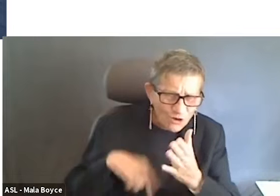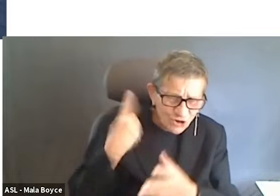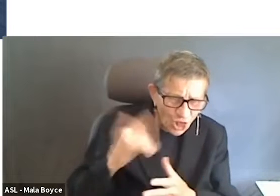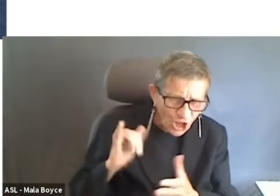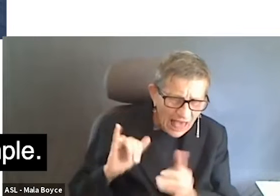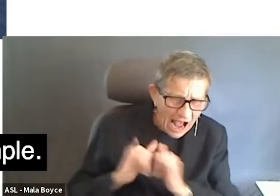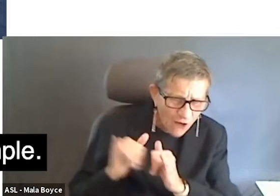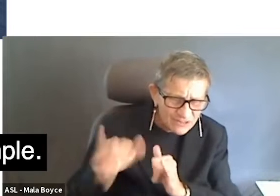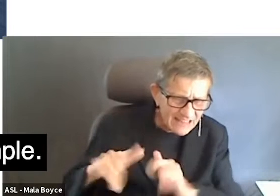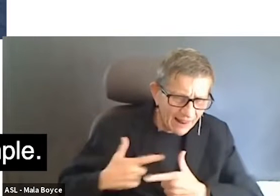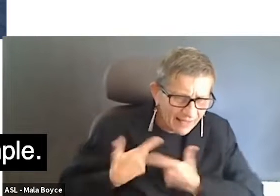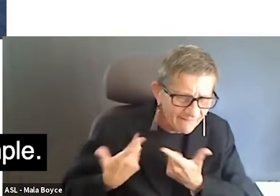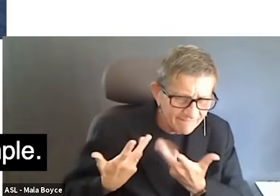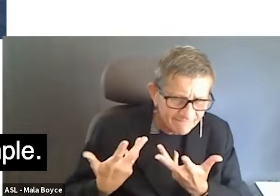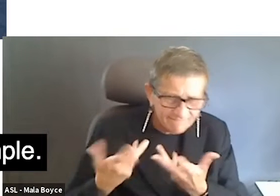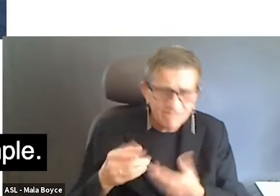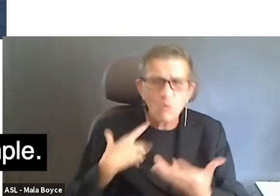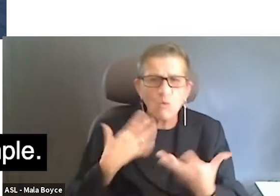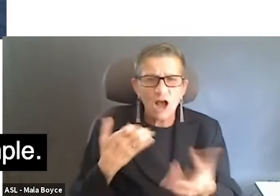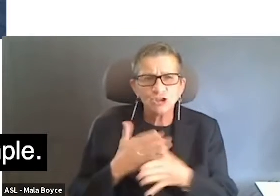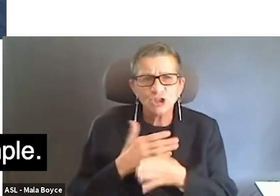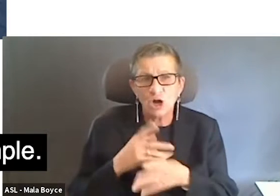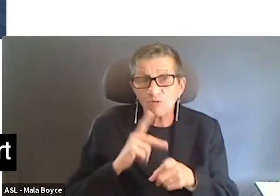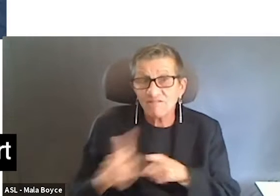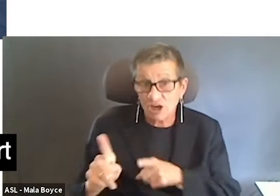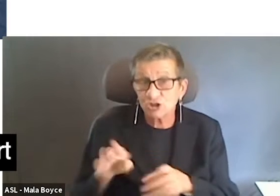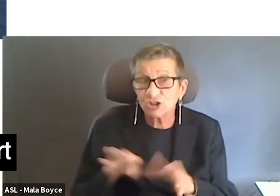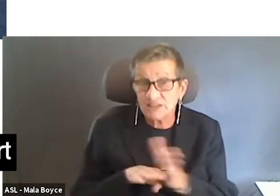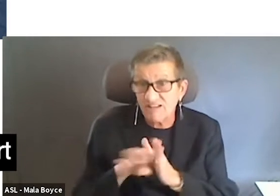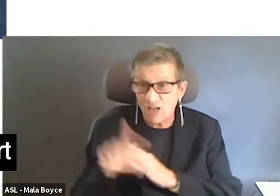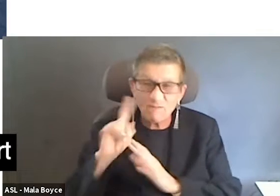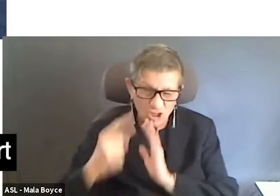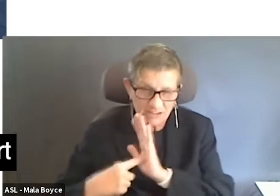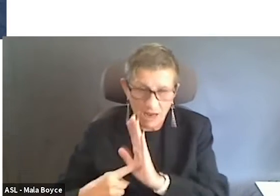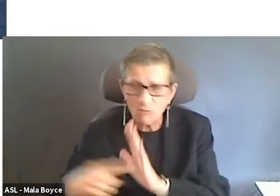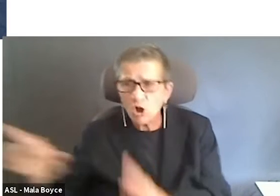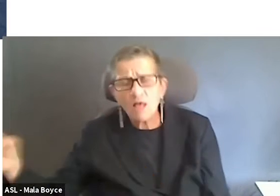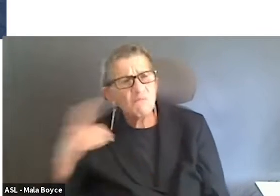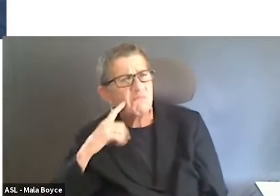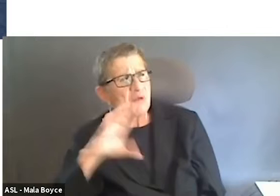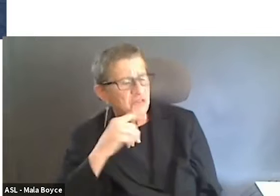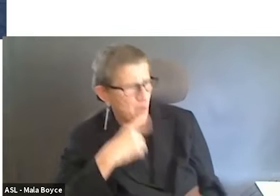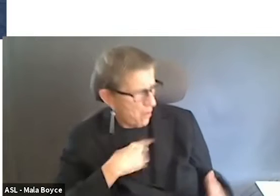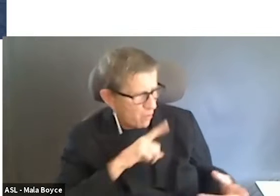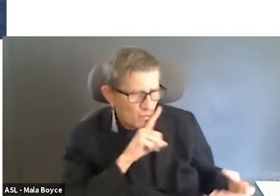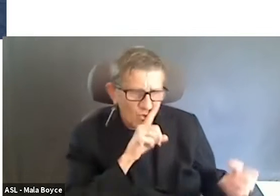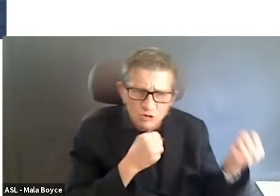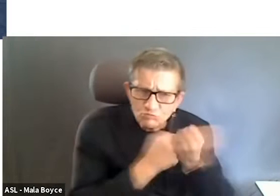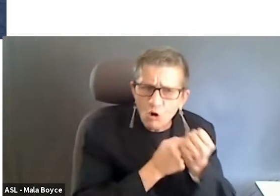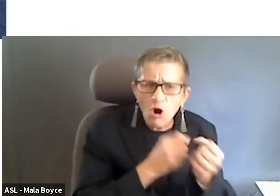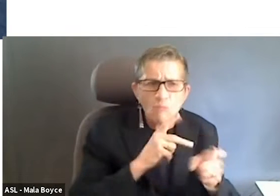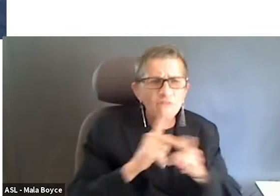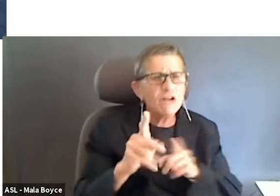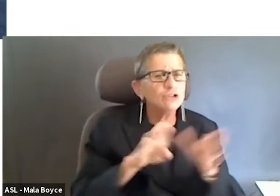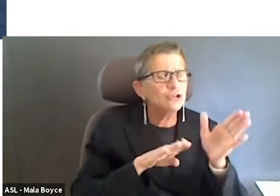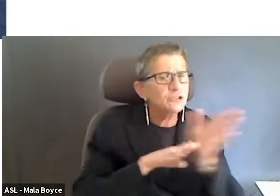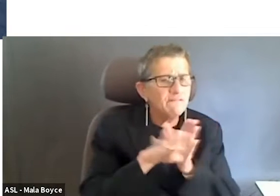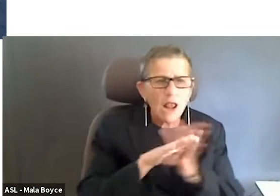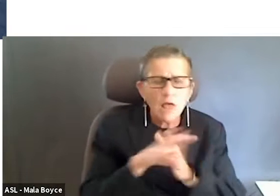example I like to share is professional development, for example. So they may say, we really support the professional development and advancement of